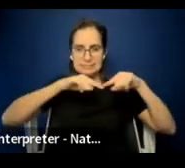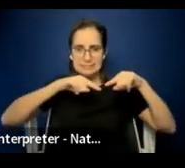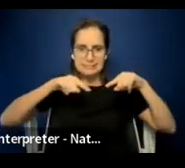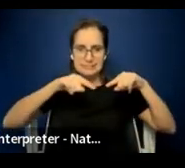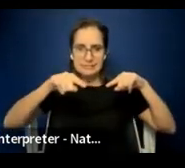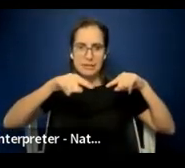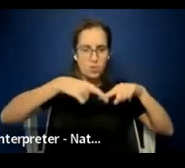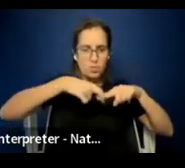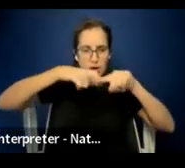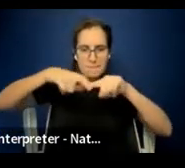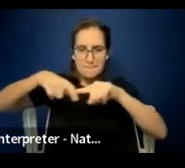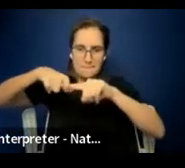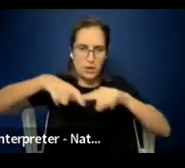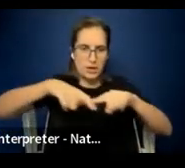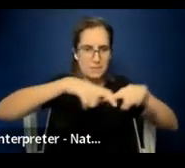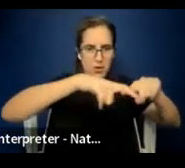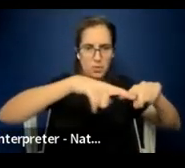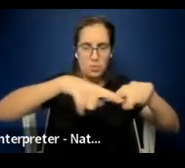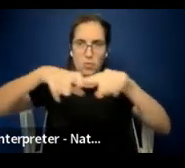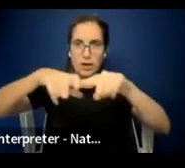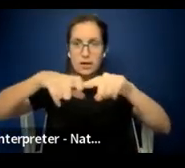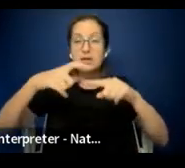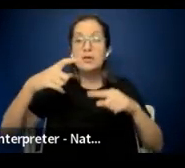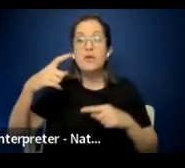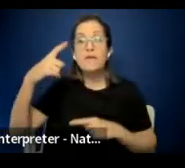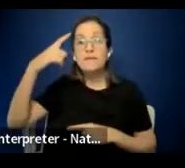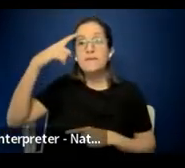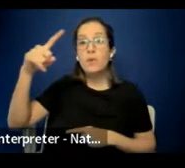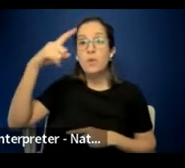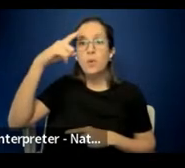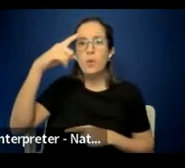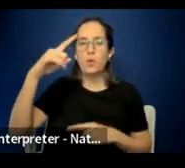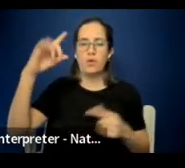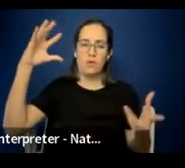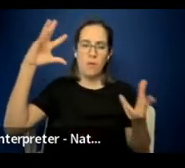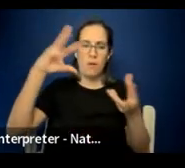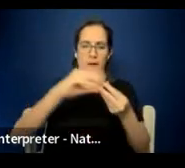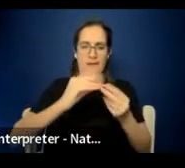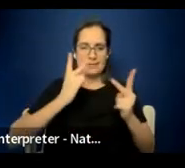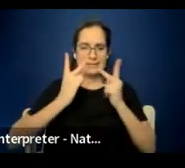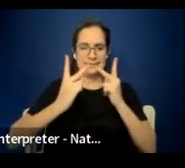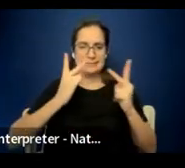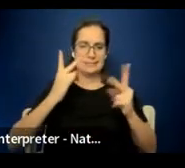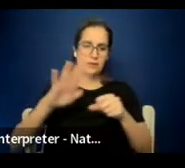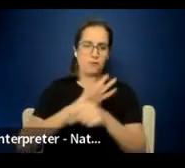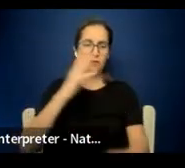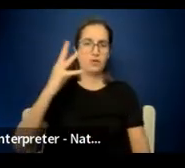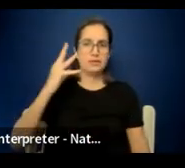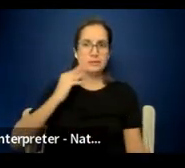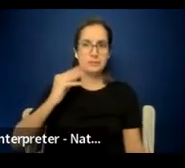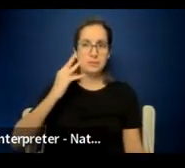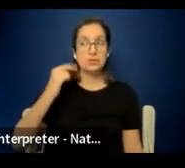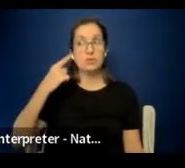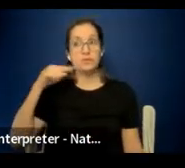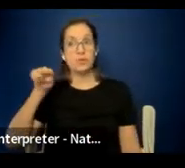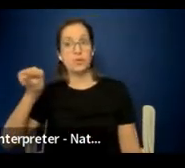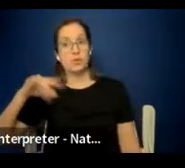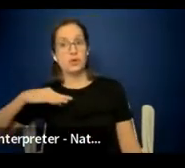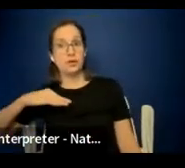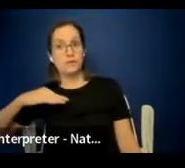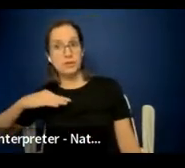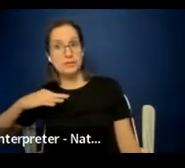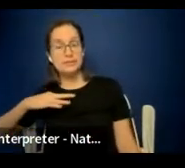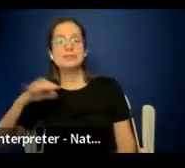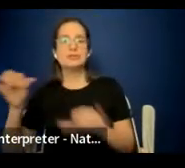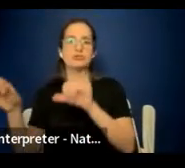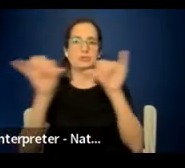experience, both from the volunteer's perspective as well as from the organization's perspective. So there's an exercise in